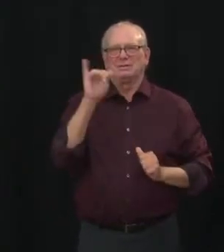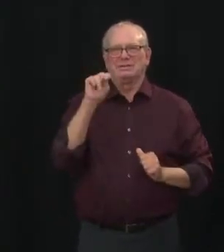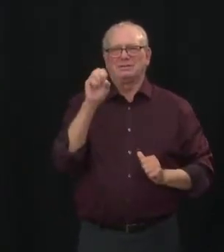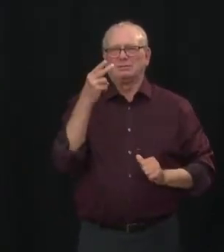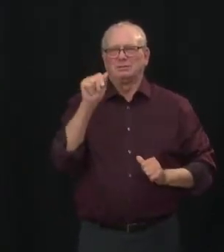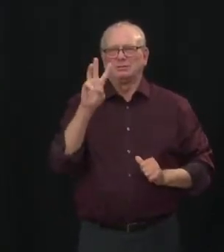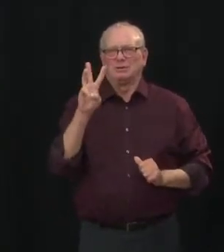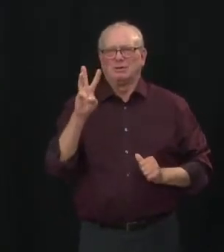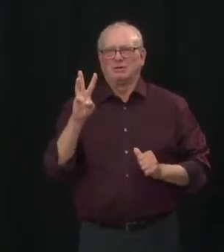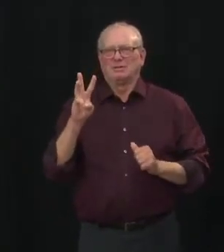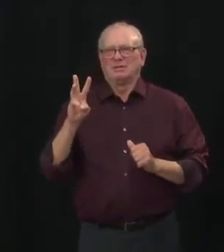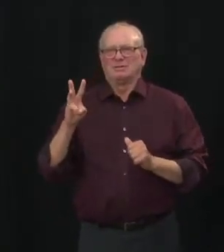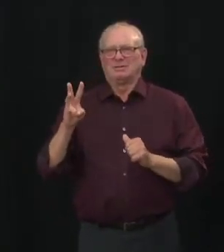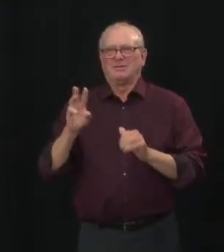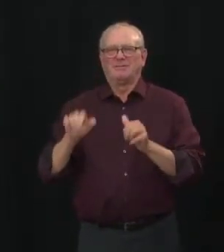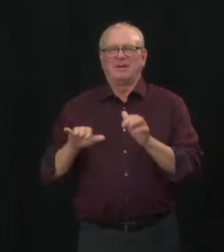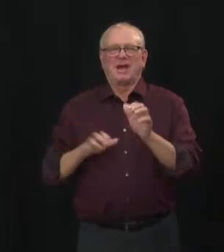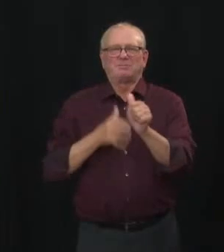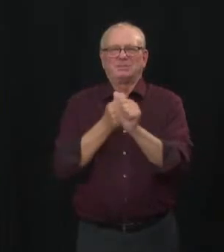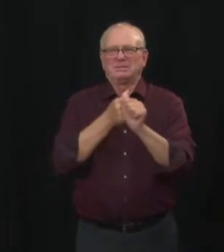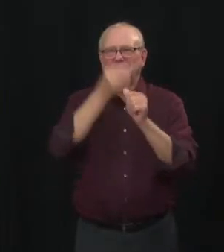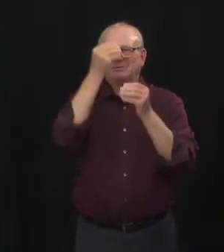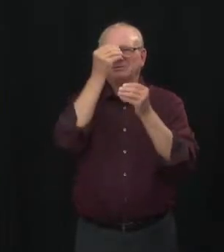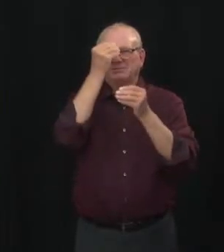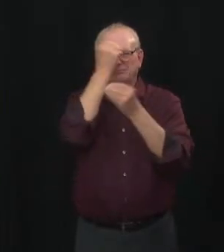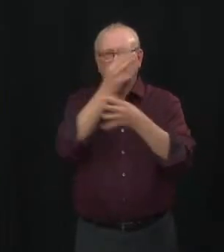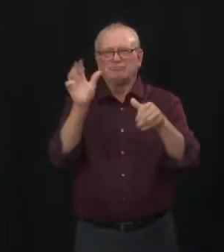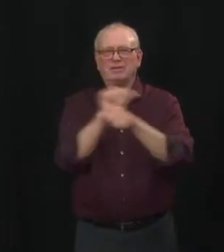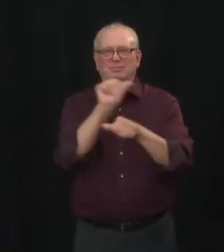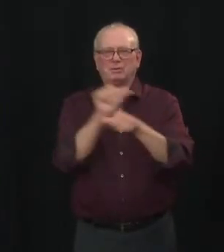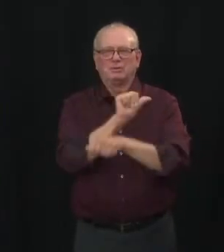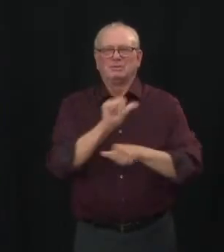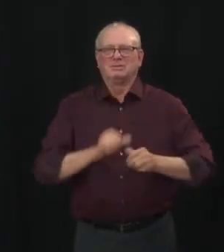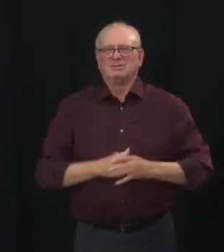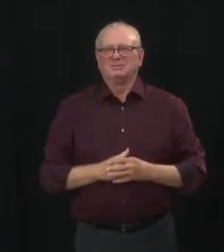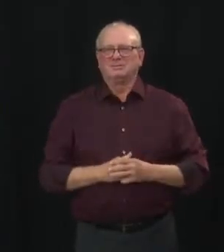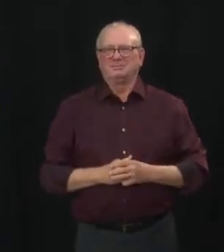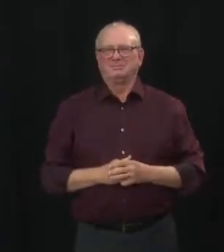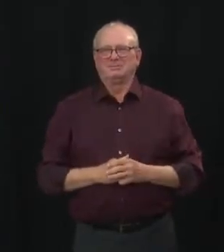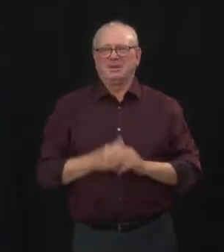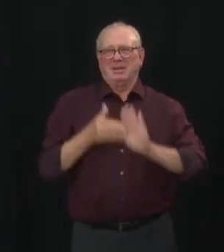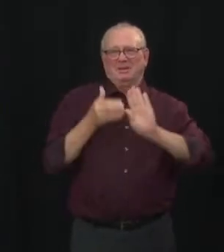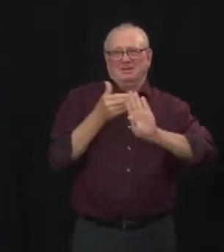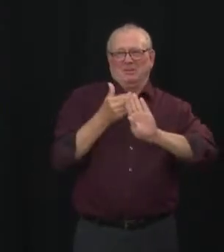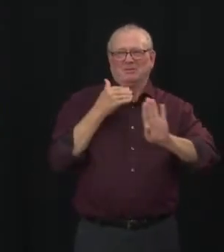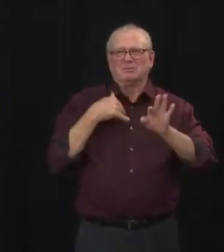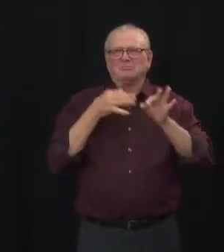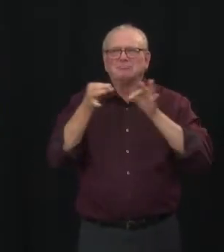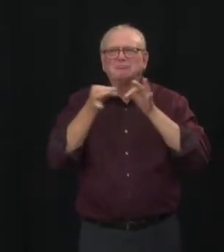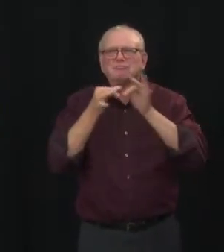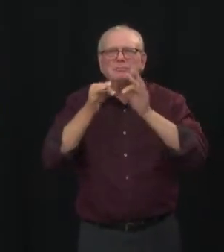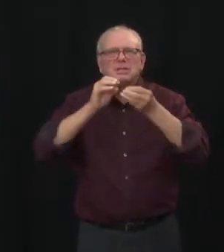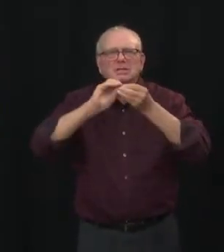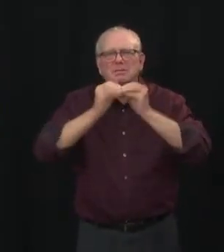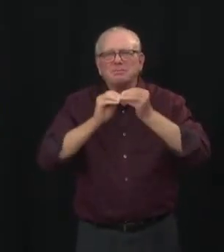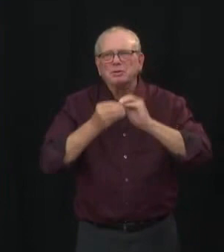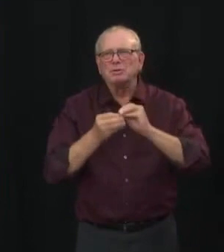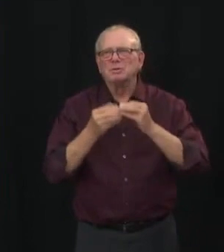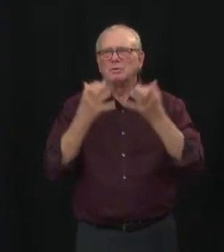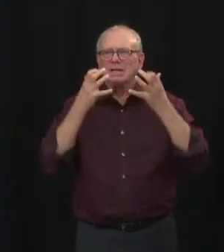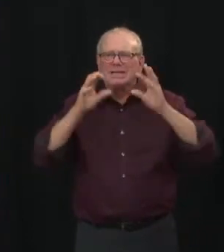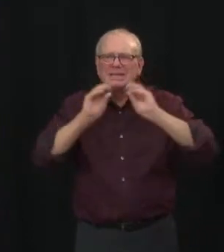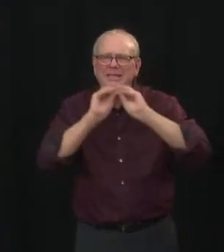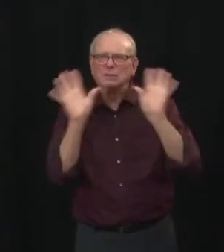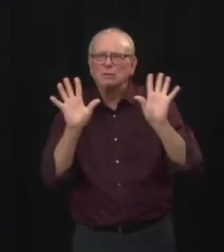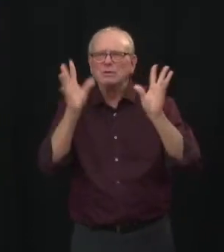province. Before I get into the latest trends, I want to address the speculation I've heard about Alberta's rapid test program coming to